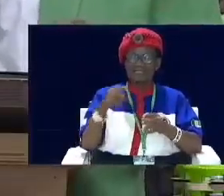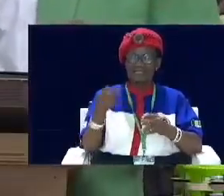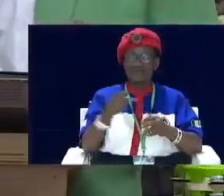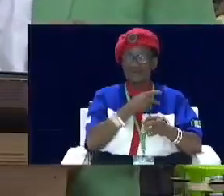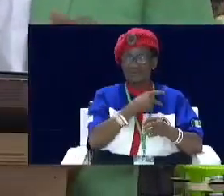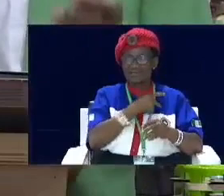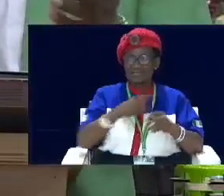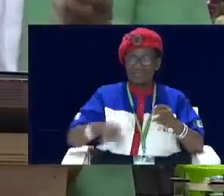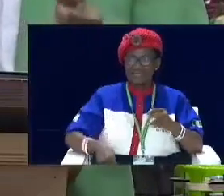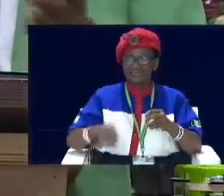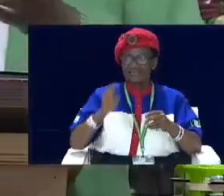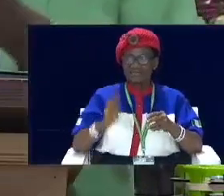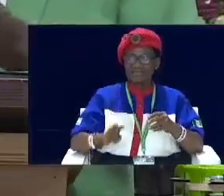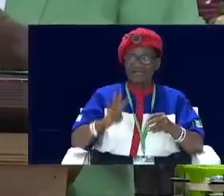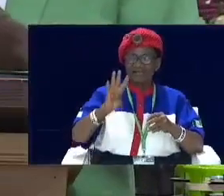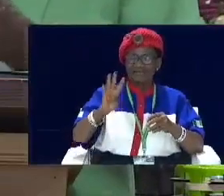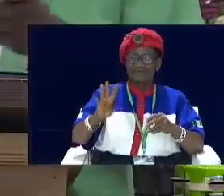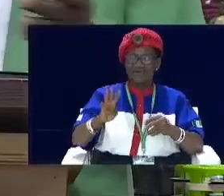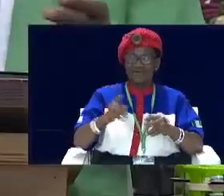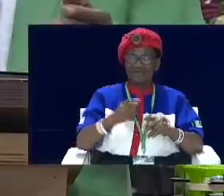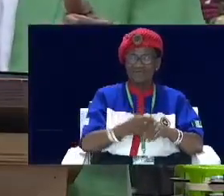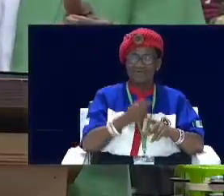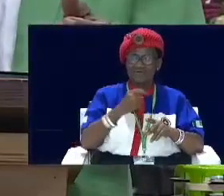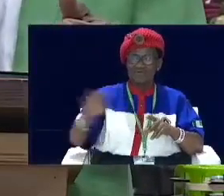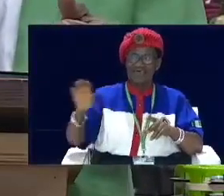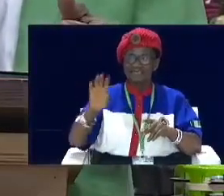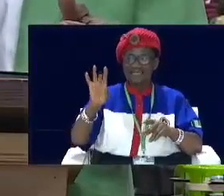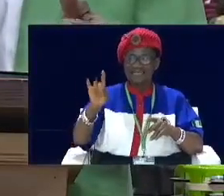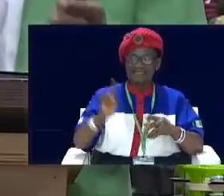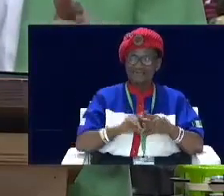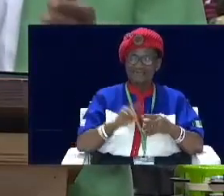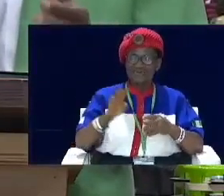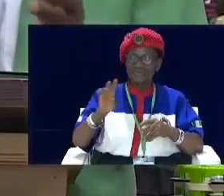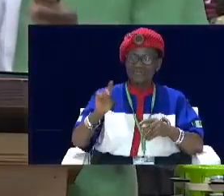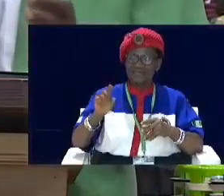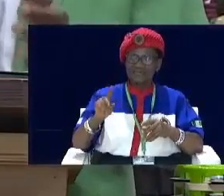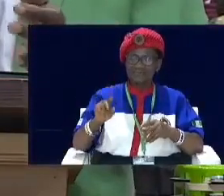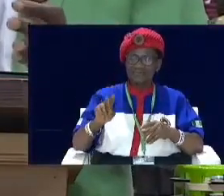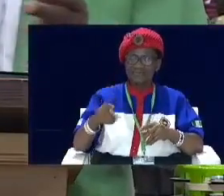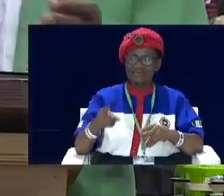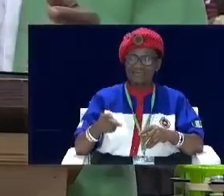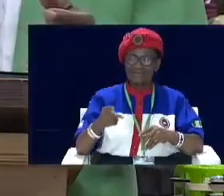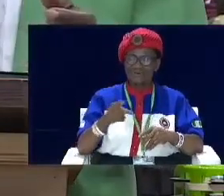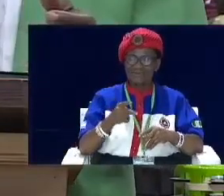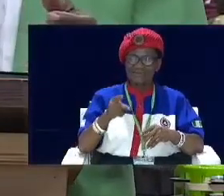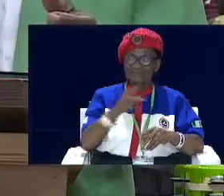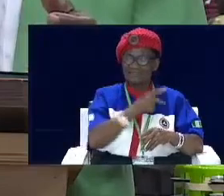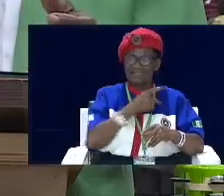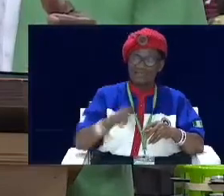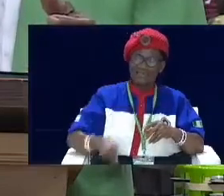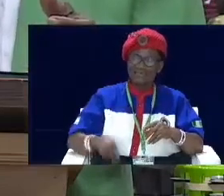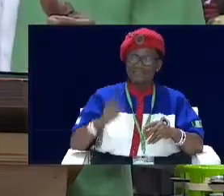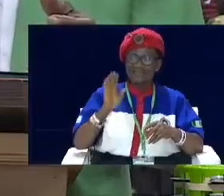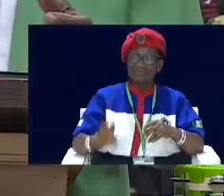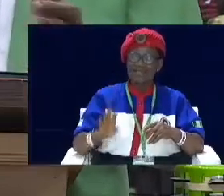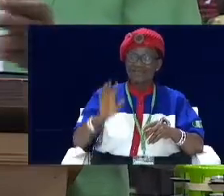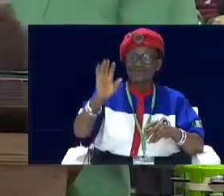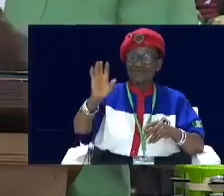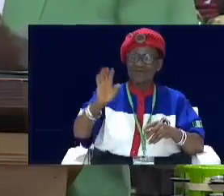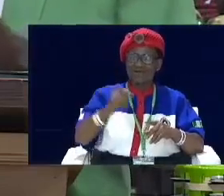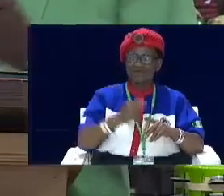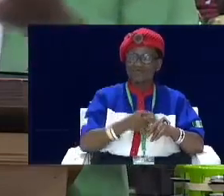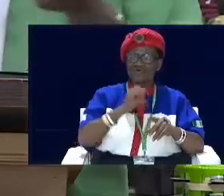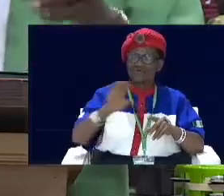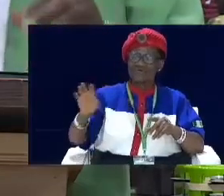orí ìkẹrin. From verse 8 to 17. Láti ẹsẹ̀ kẹjọ dé ìkẹtàdínlógún. 2 Kings 4. Ìyọba kejì orí ìkẹrin. From verse